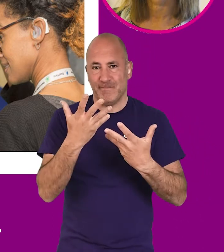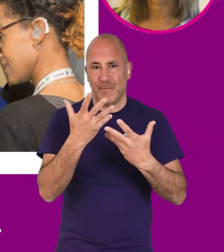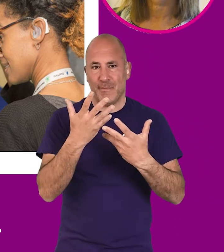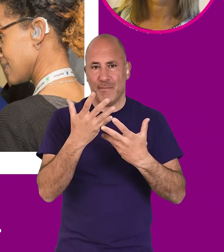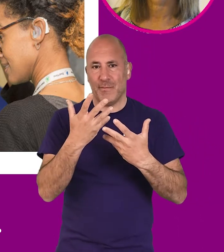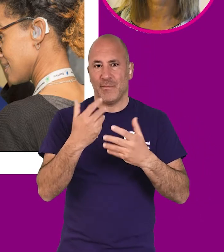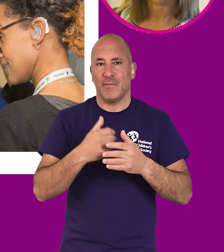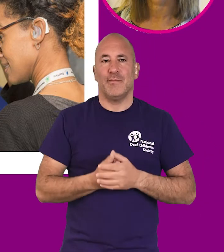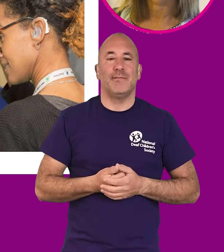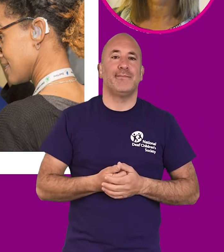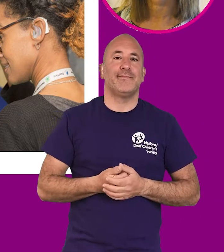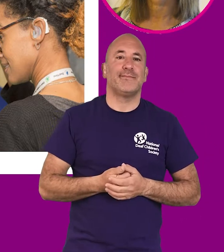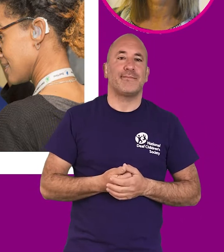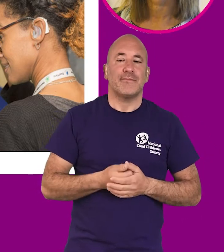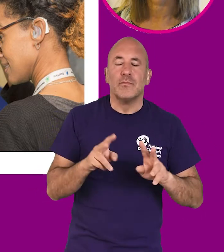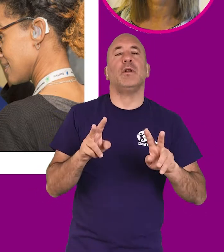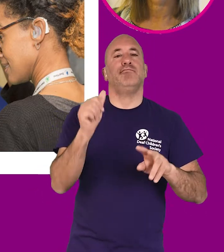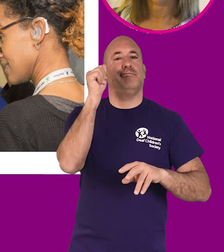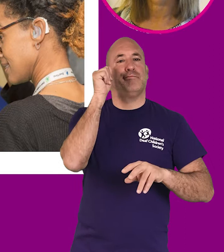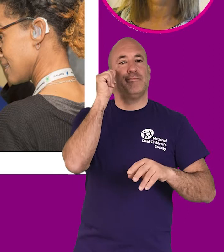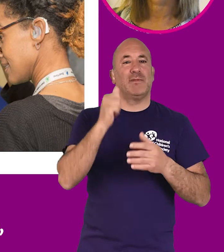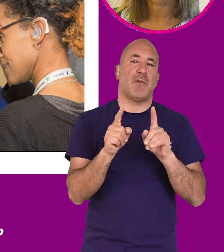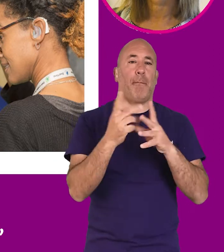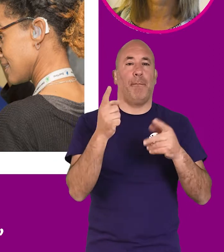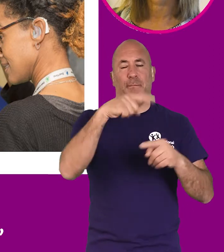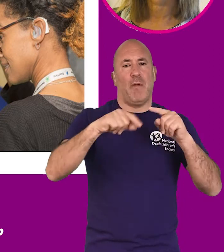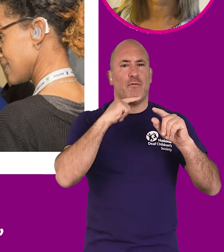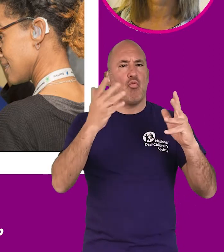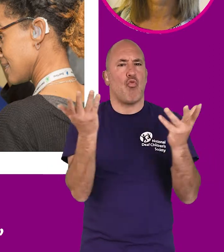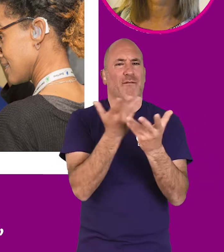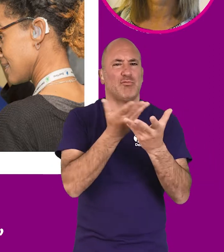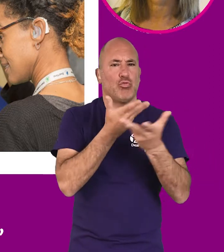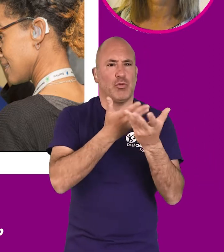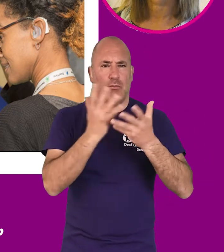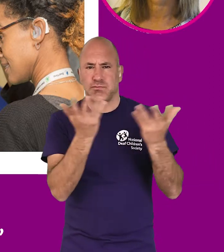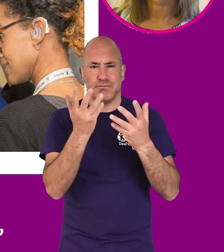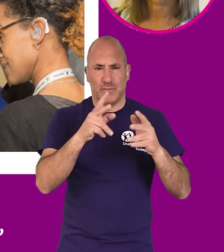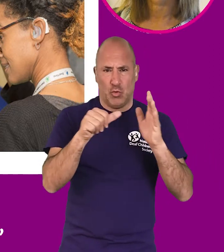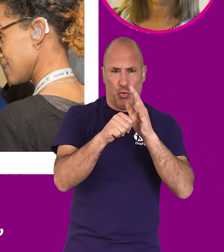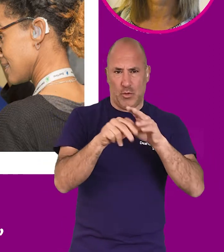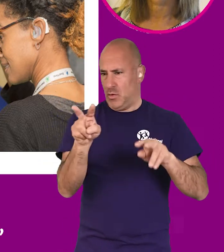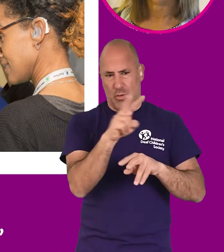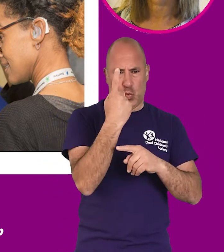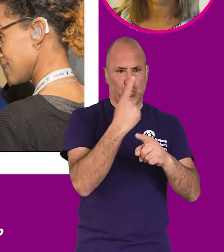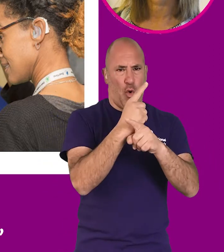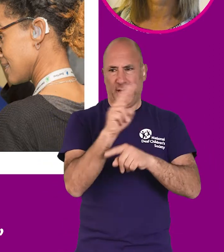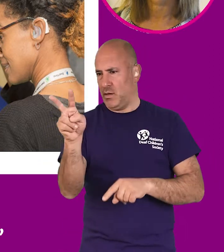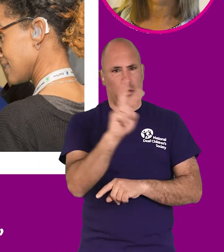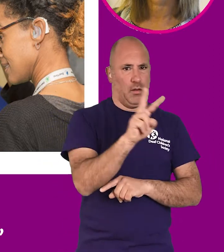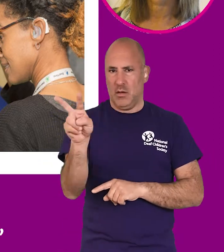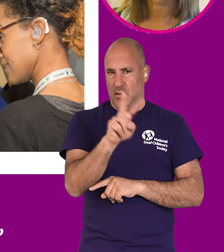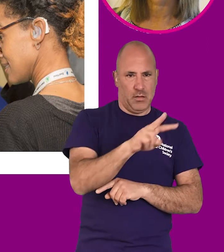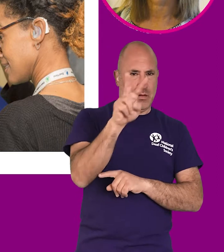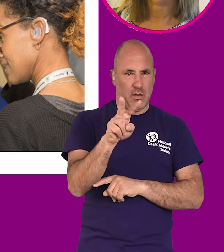something. And if people are having a conversation, it's sometimes very difficult to work out who is speaking at one time. So